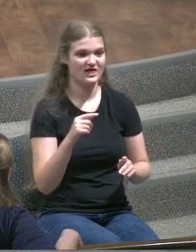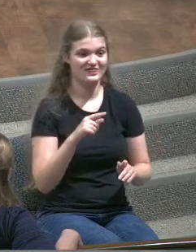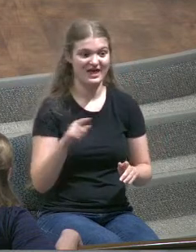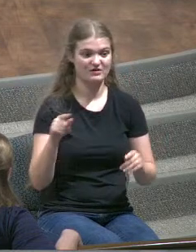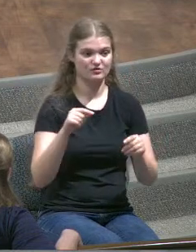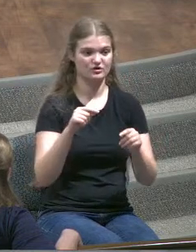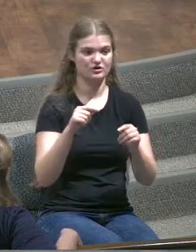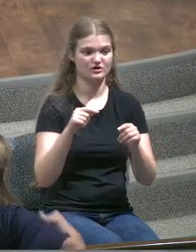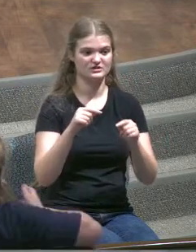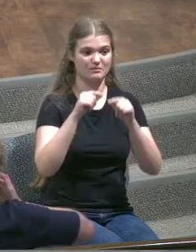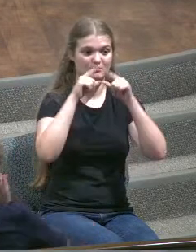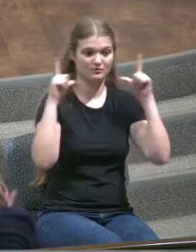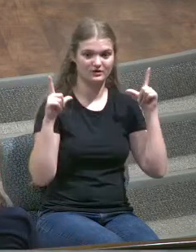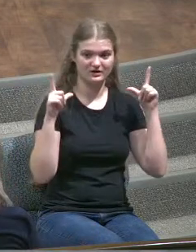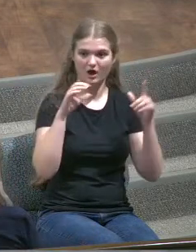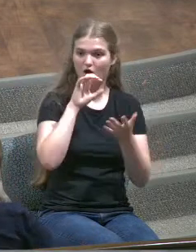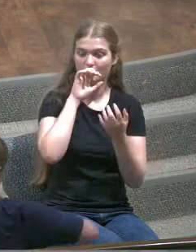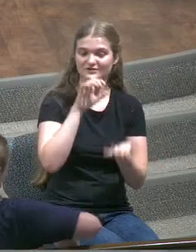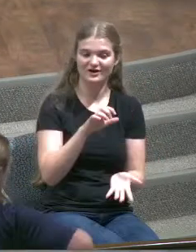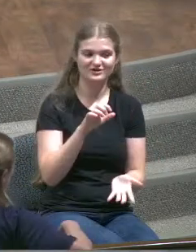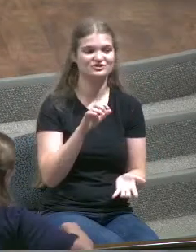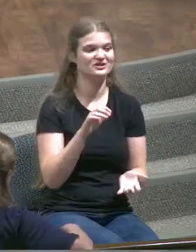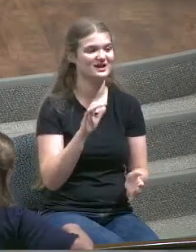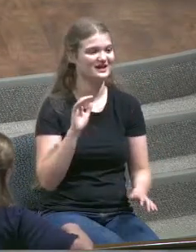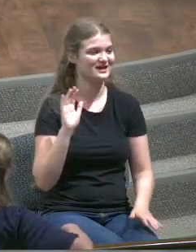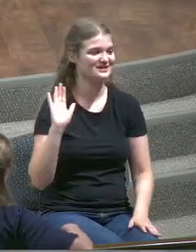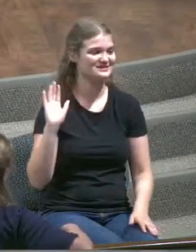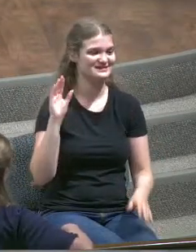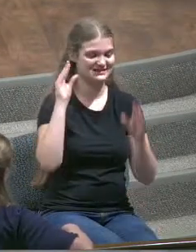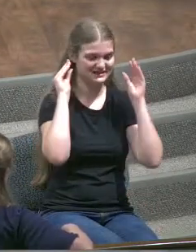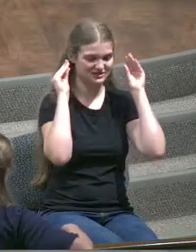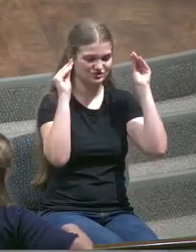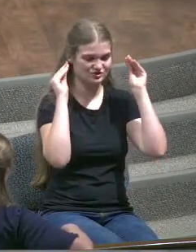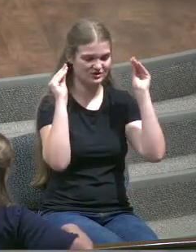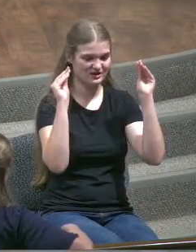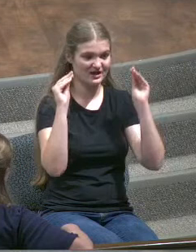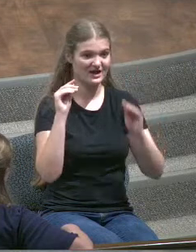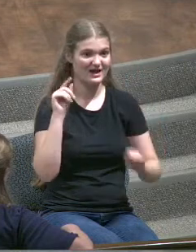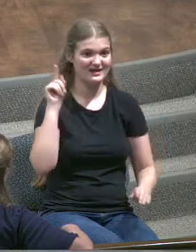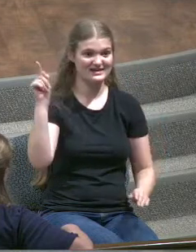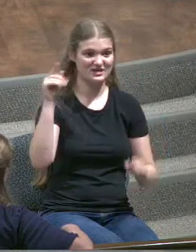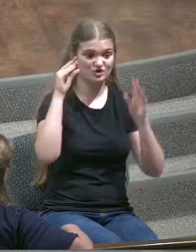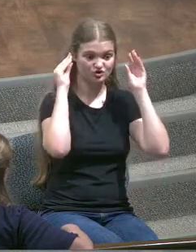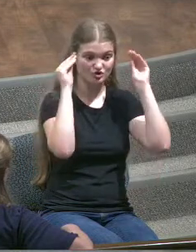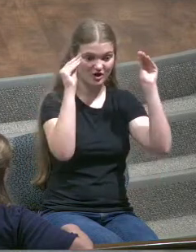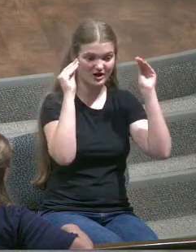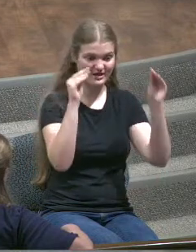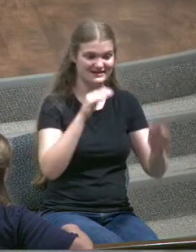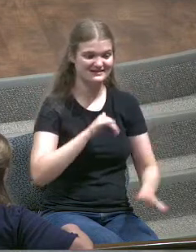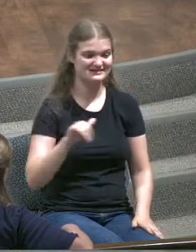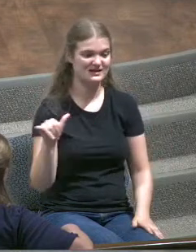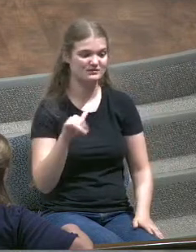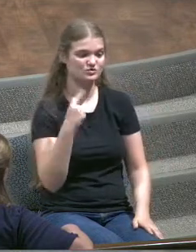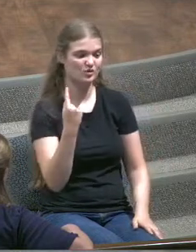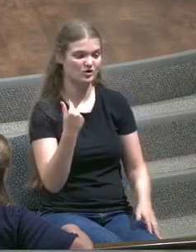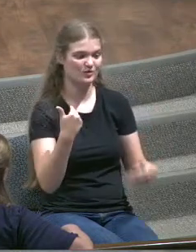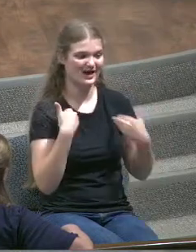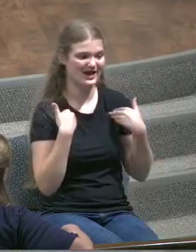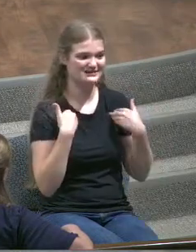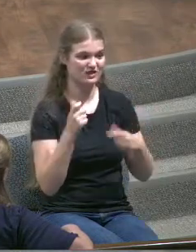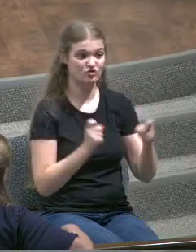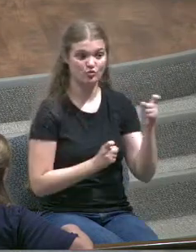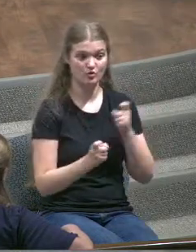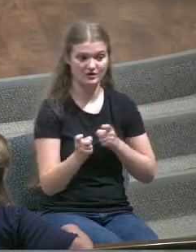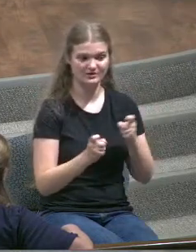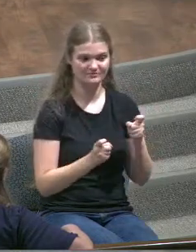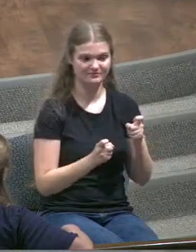at his teaching, for he taught them as one who had authority. He said, his teaching is different. Well, of course